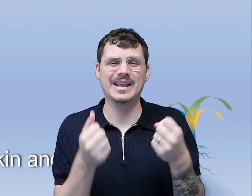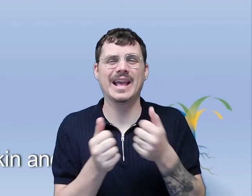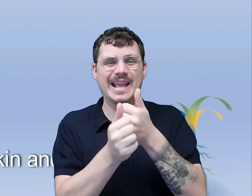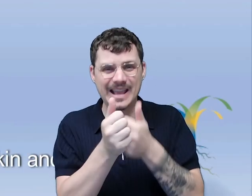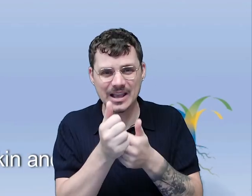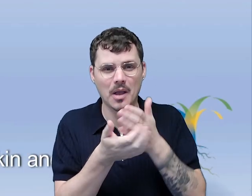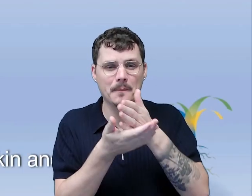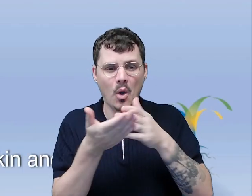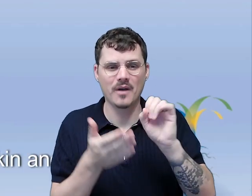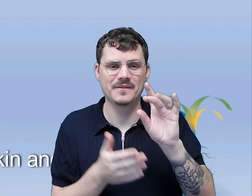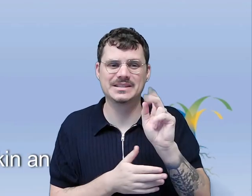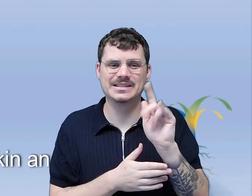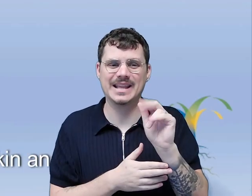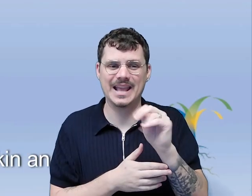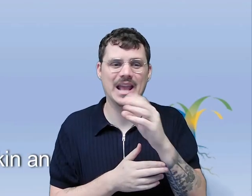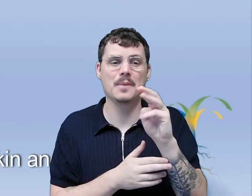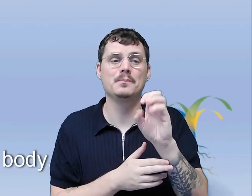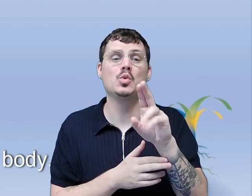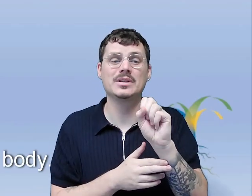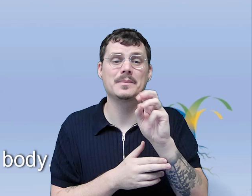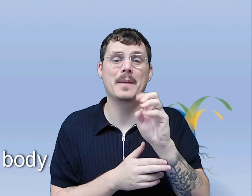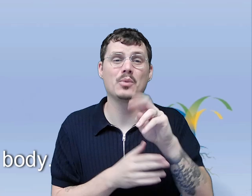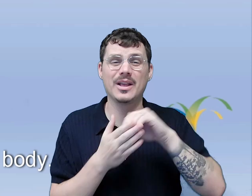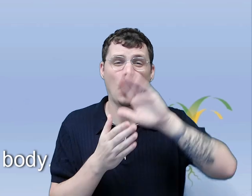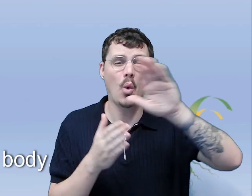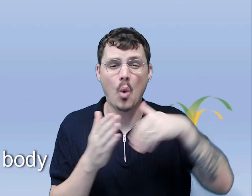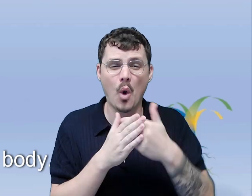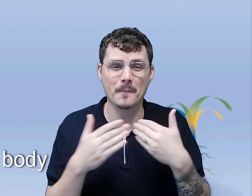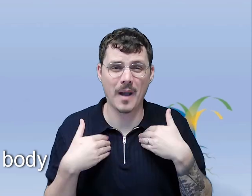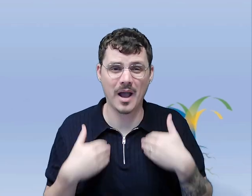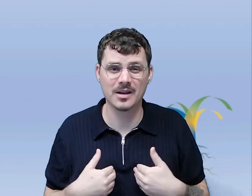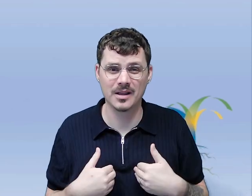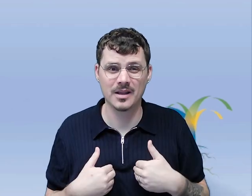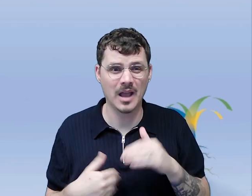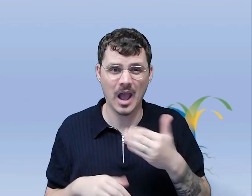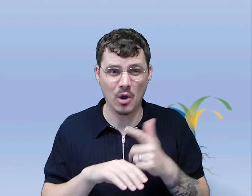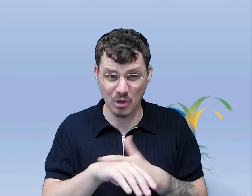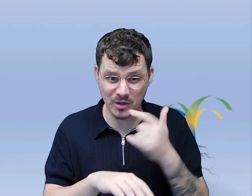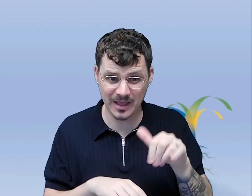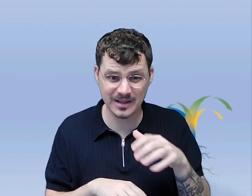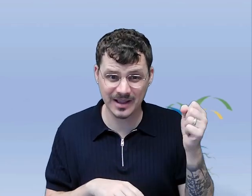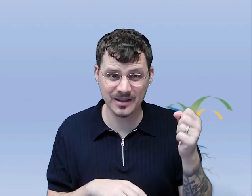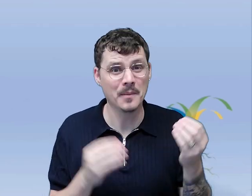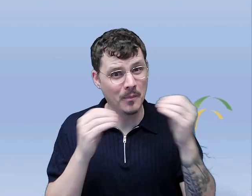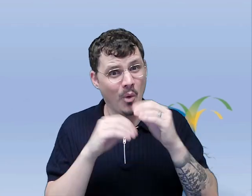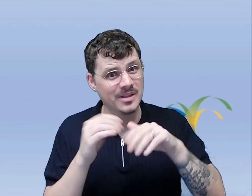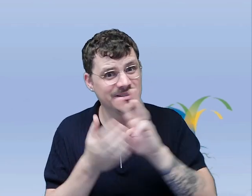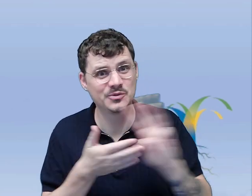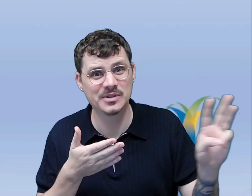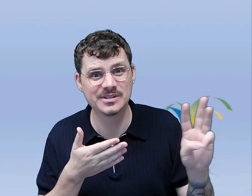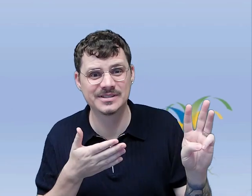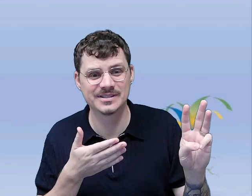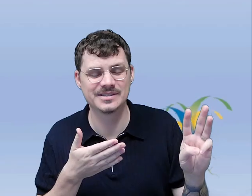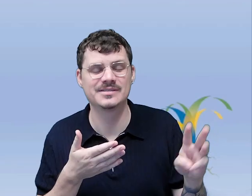they need to heal every piece of skin and mucous membrane in their entire body. How long does that take? More